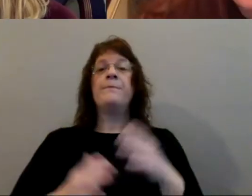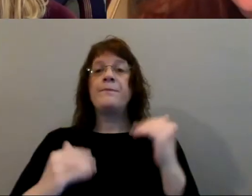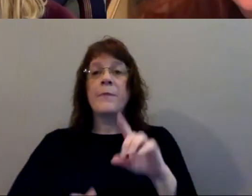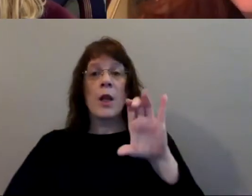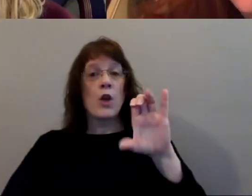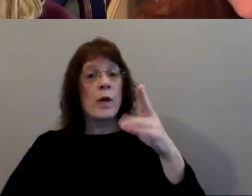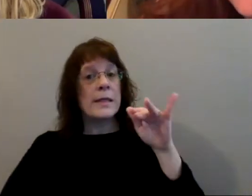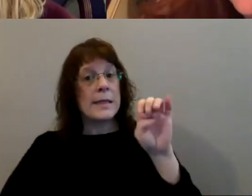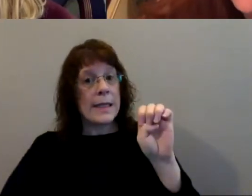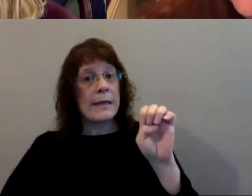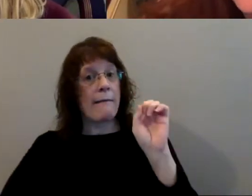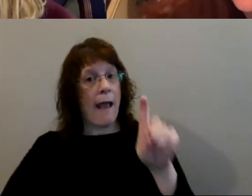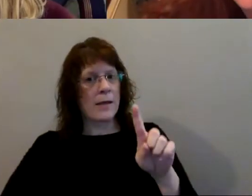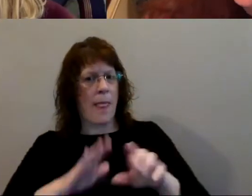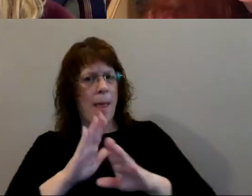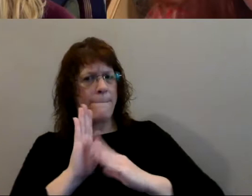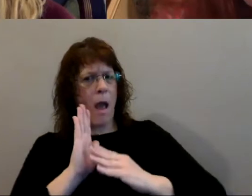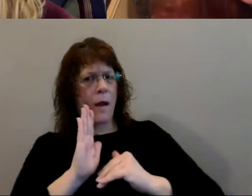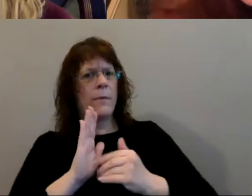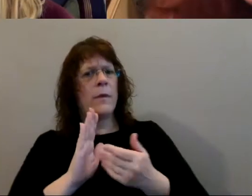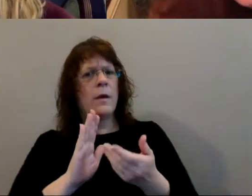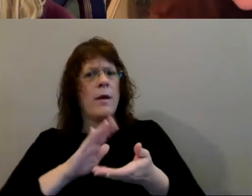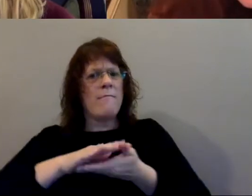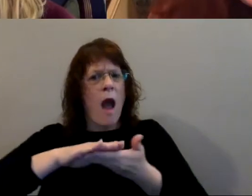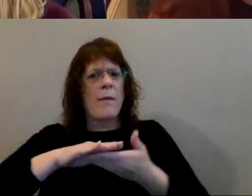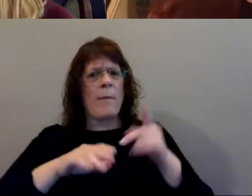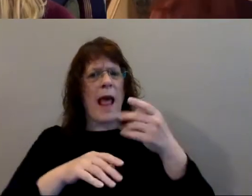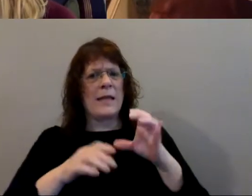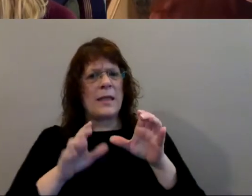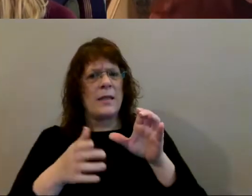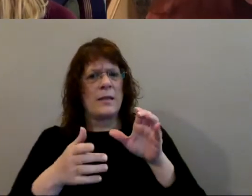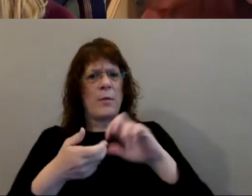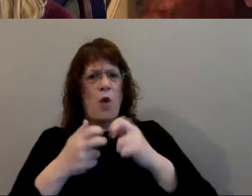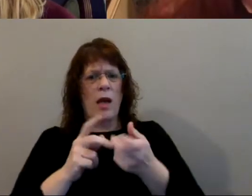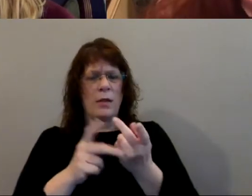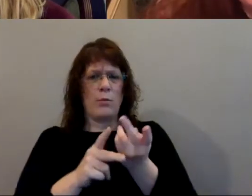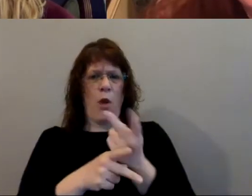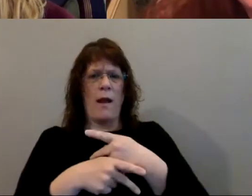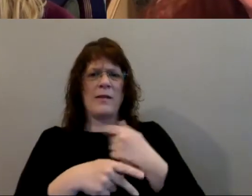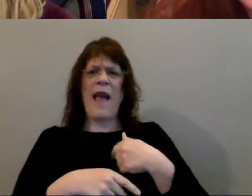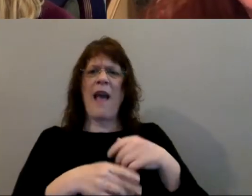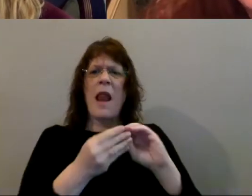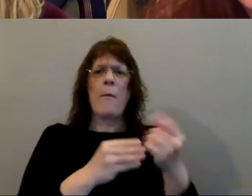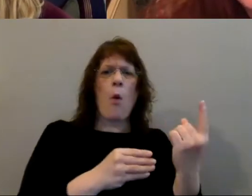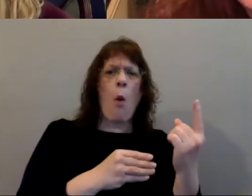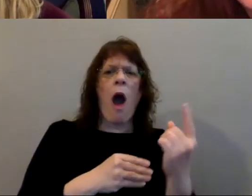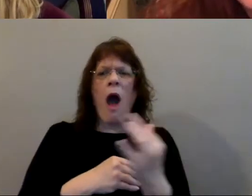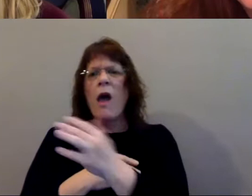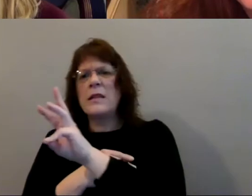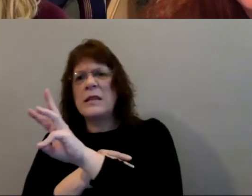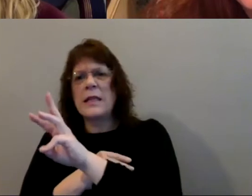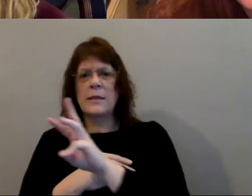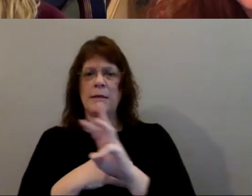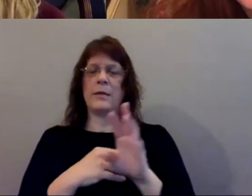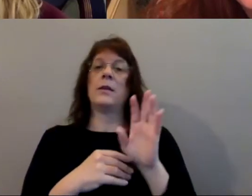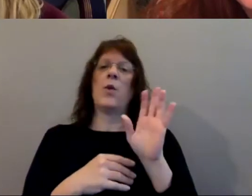plastic products, I noticed that there are some numbers that range between 1 and 6. What do those numbers mean? So that's just the type of the polymer. So